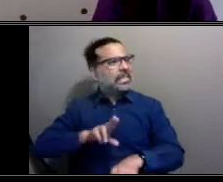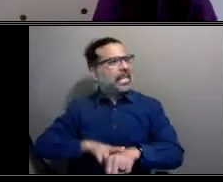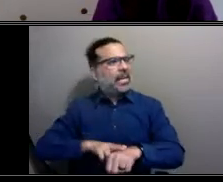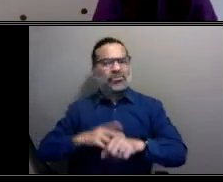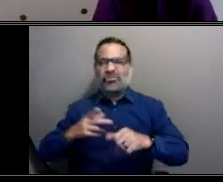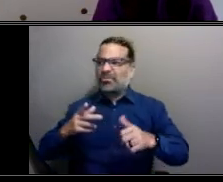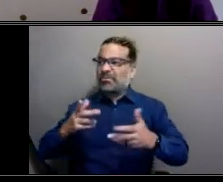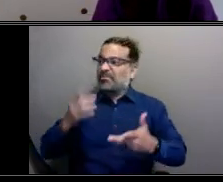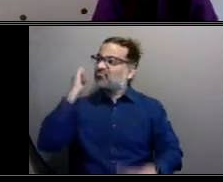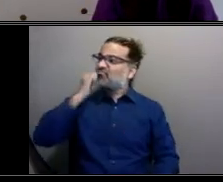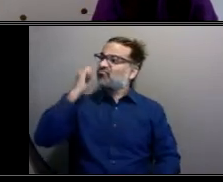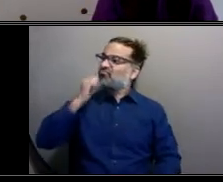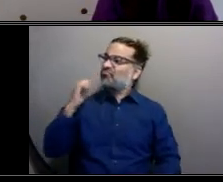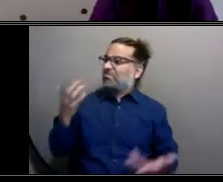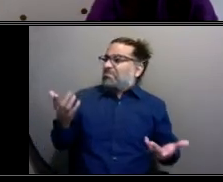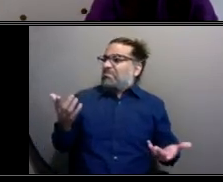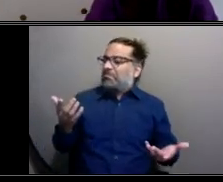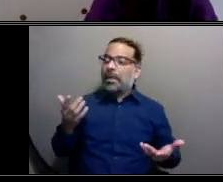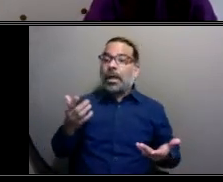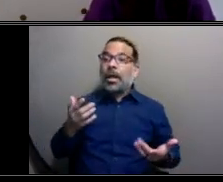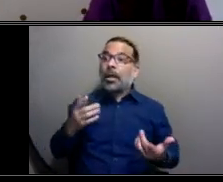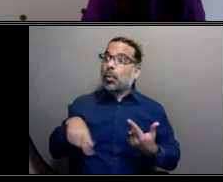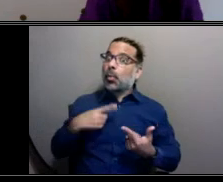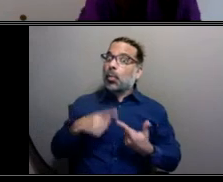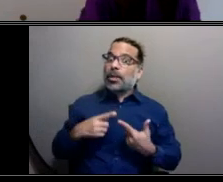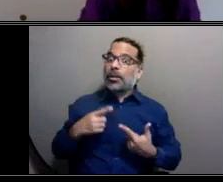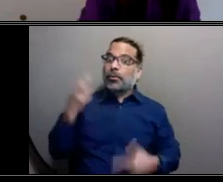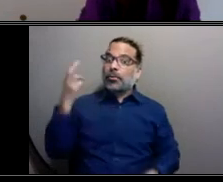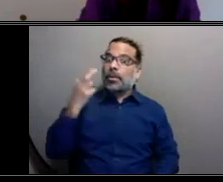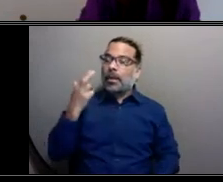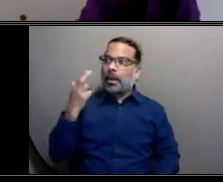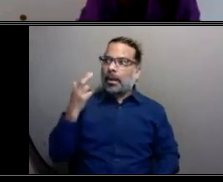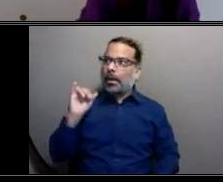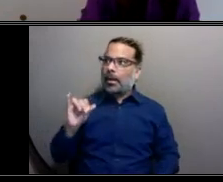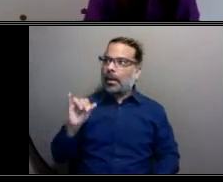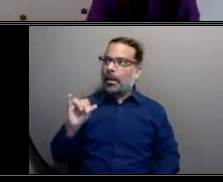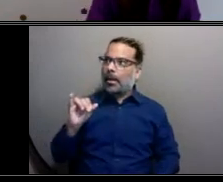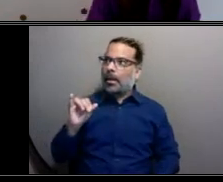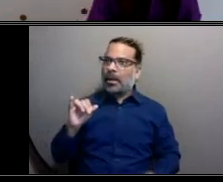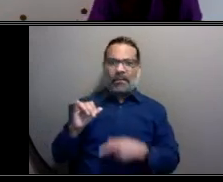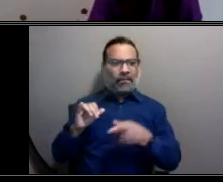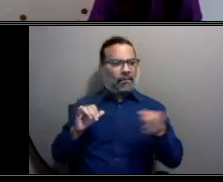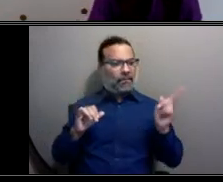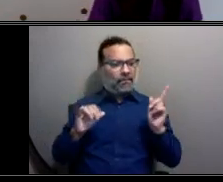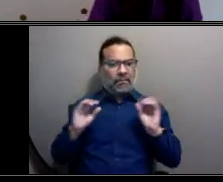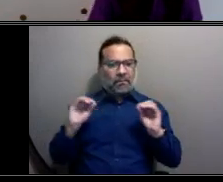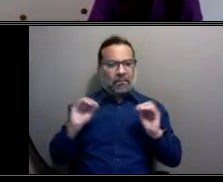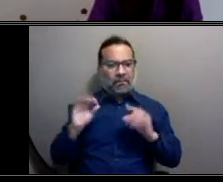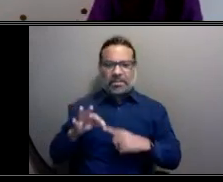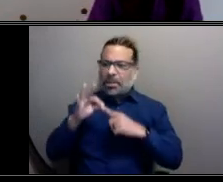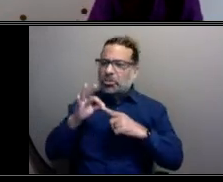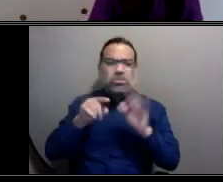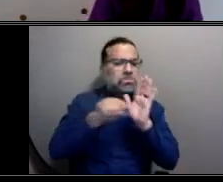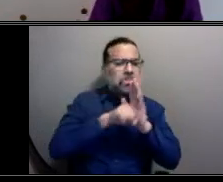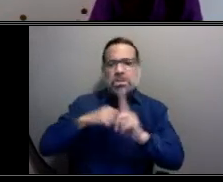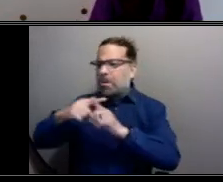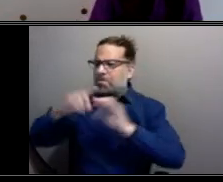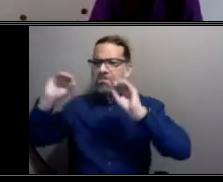your day-to-day, because once you realize that, you realize there's nothing special in a negative or positive